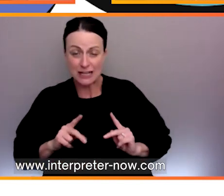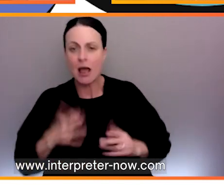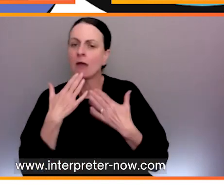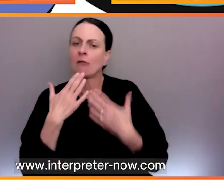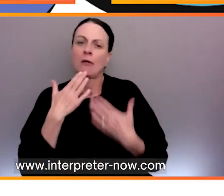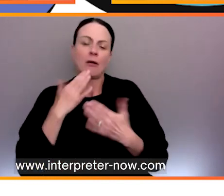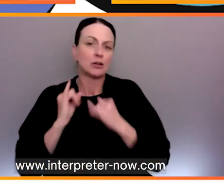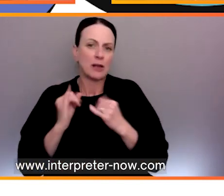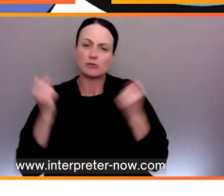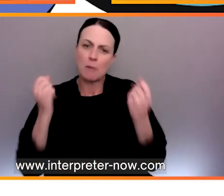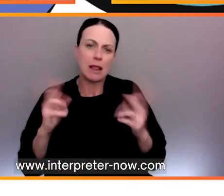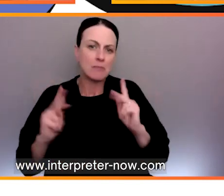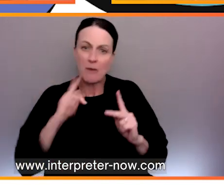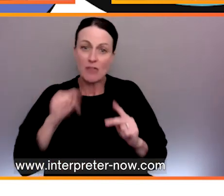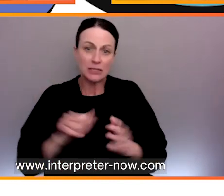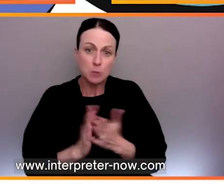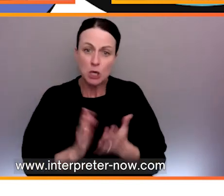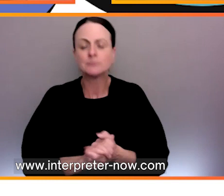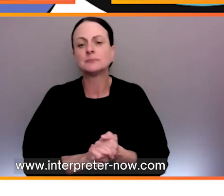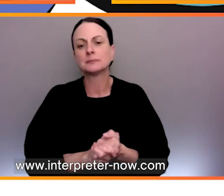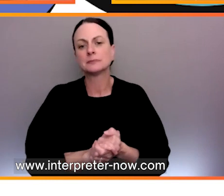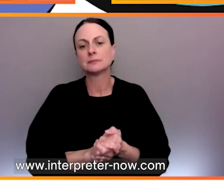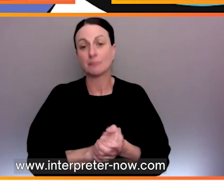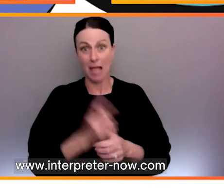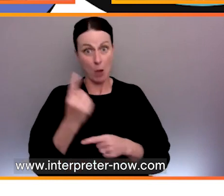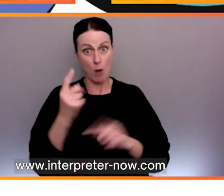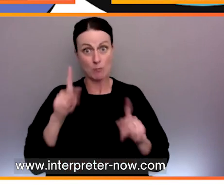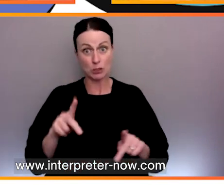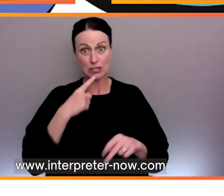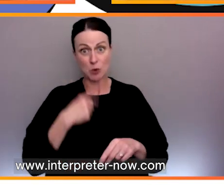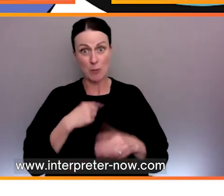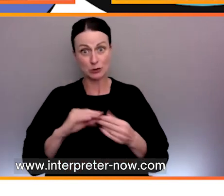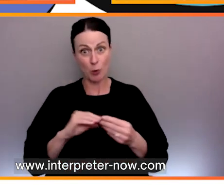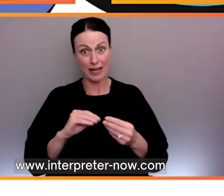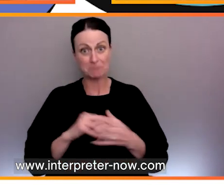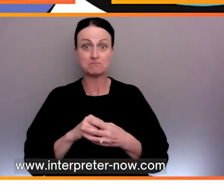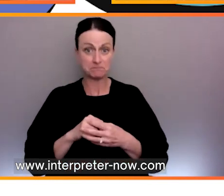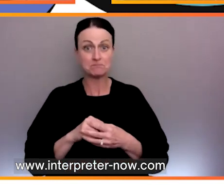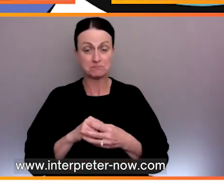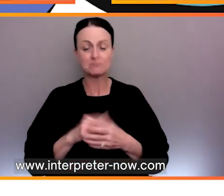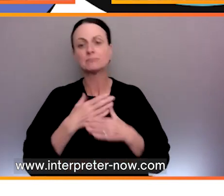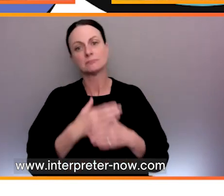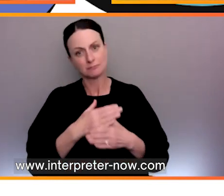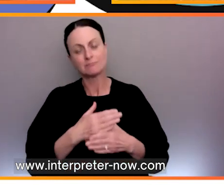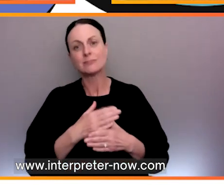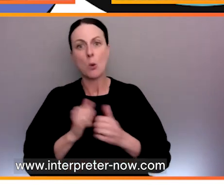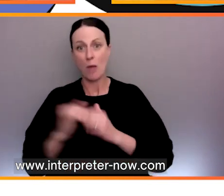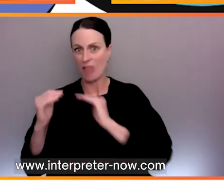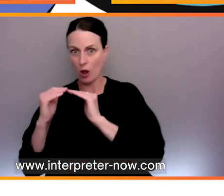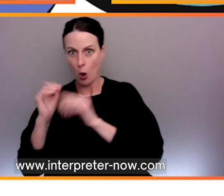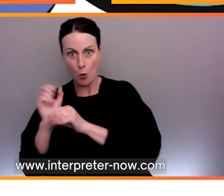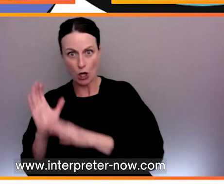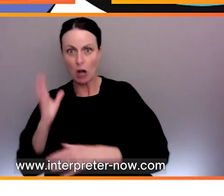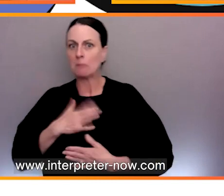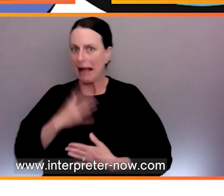the book. And one of them was telling me a story about, sharing with a coworker her experience